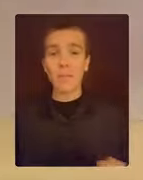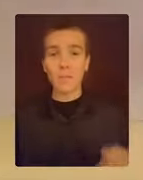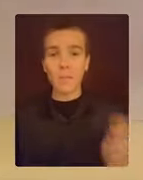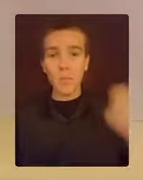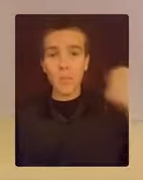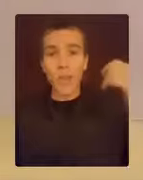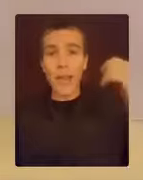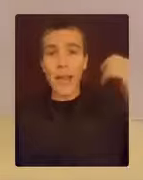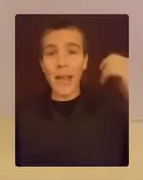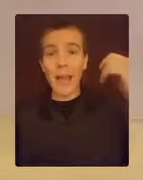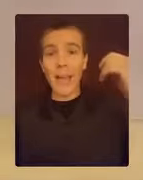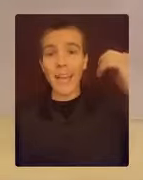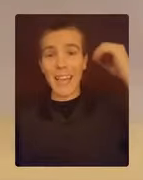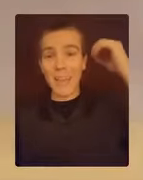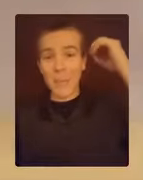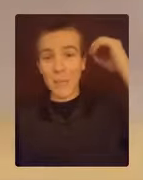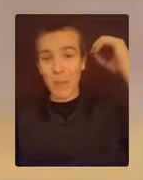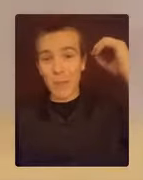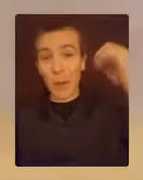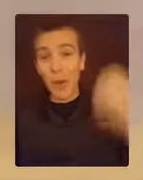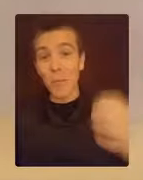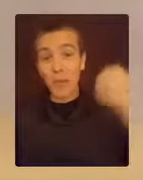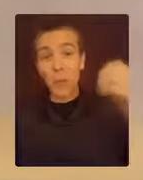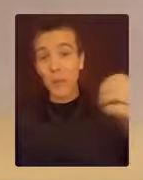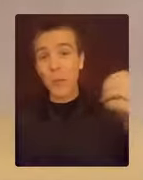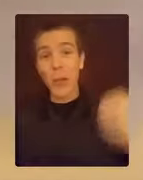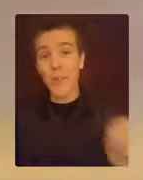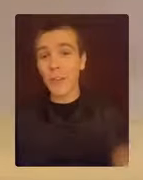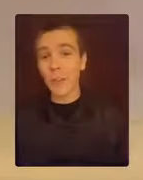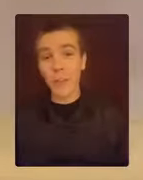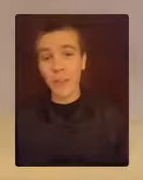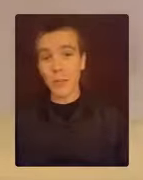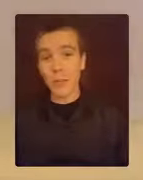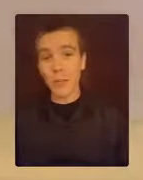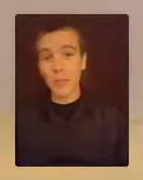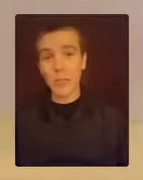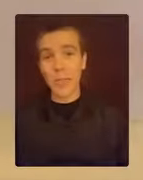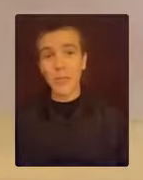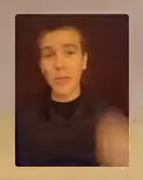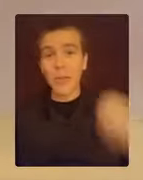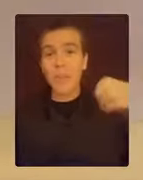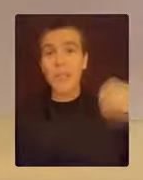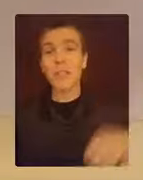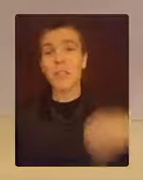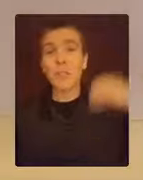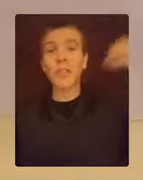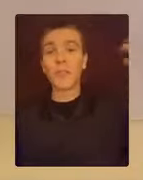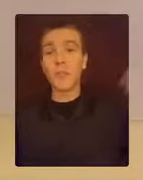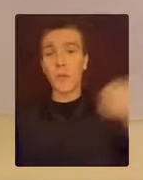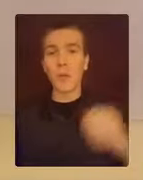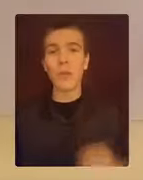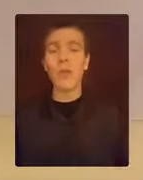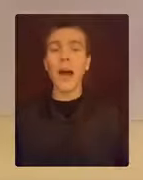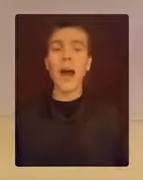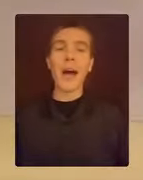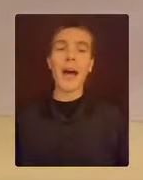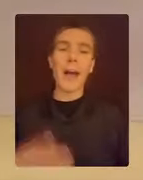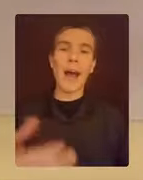mind and in become, whether you don't have to do it in lucid dreaming, you can envision this person before